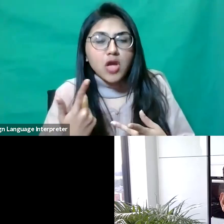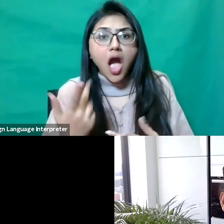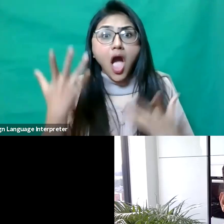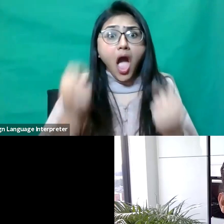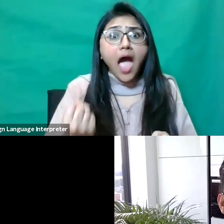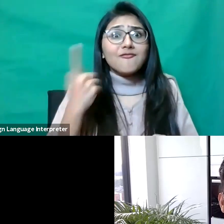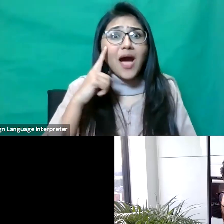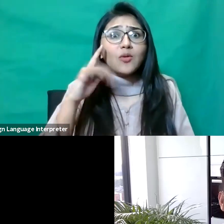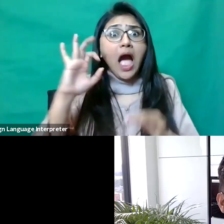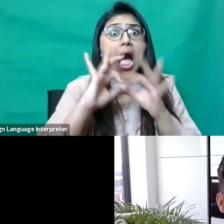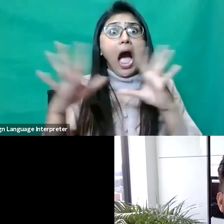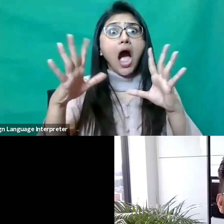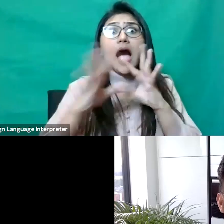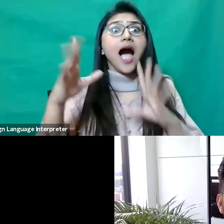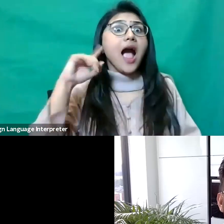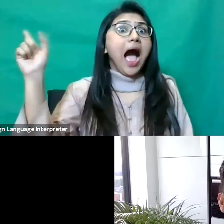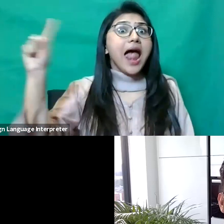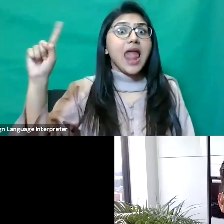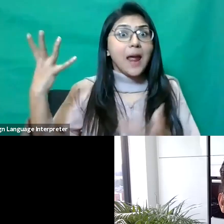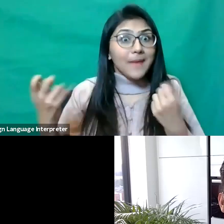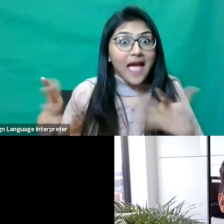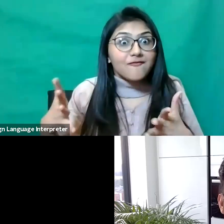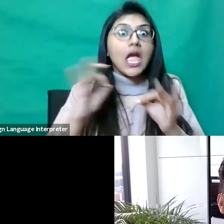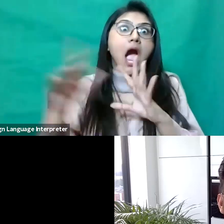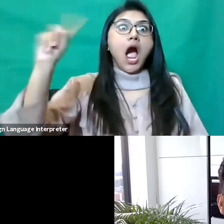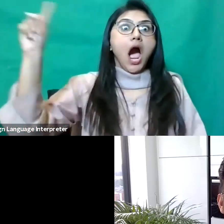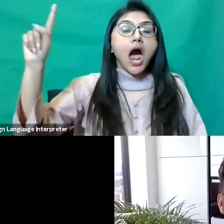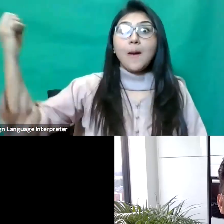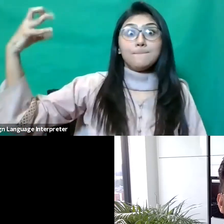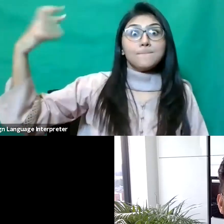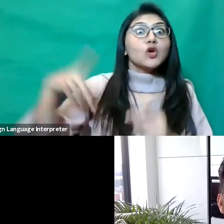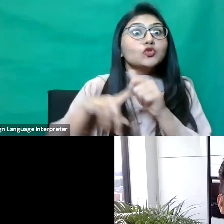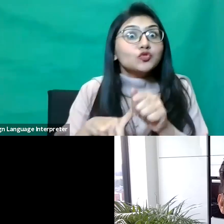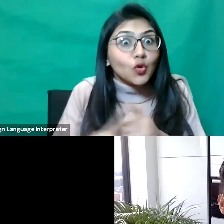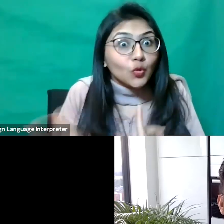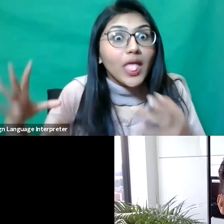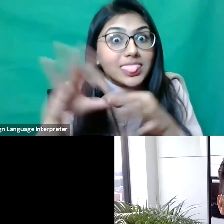that flashes, they'll make sure that is installed. If there is no,